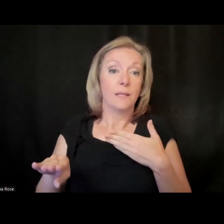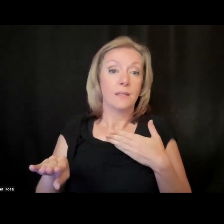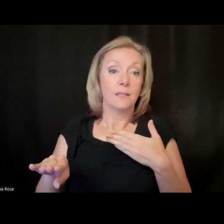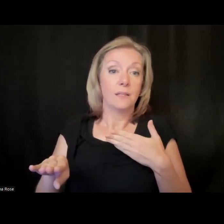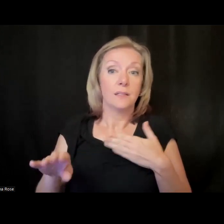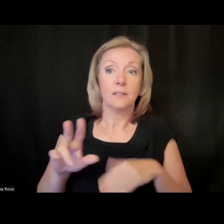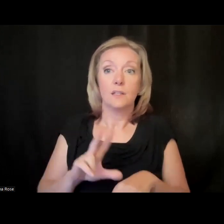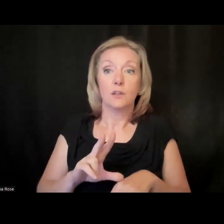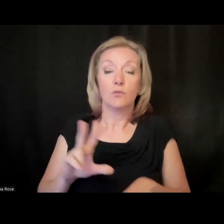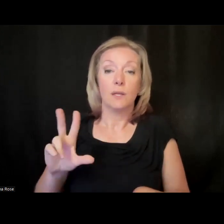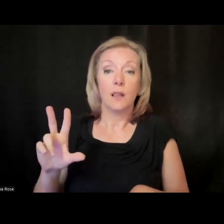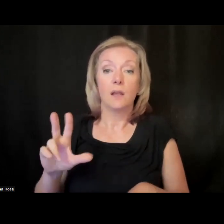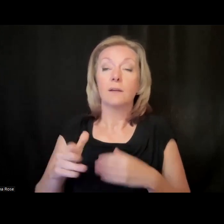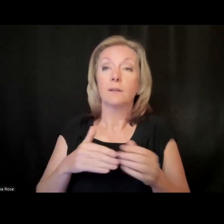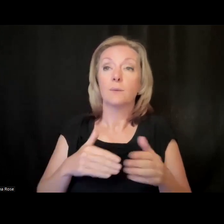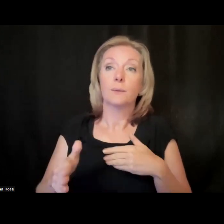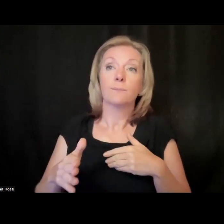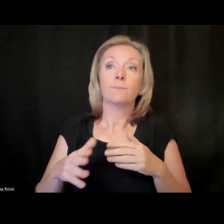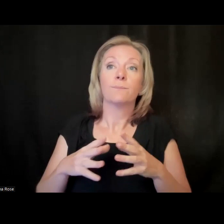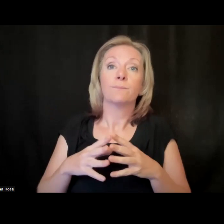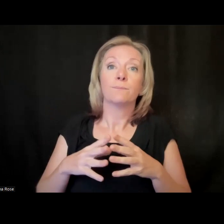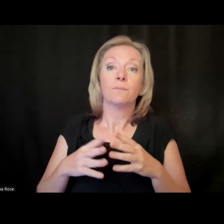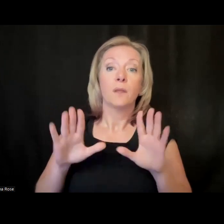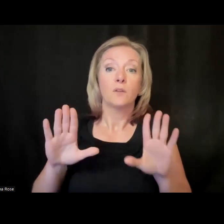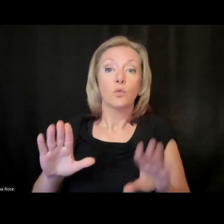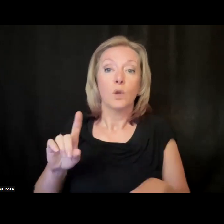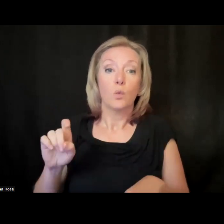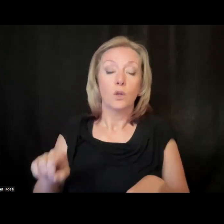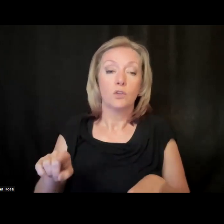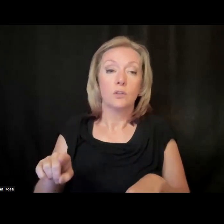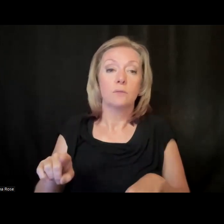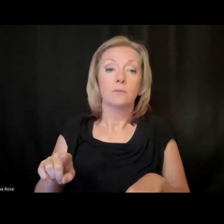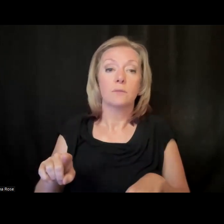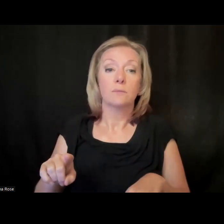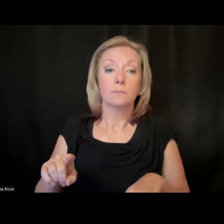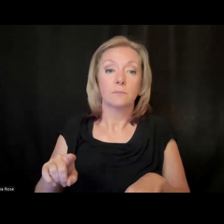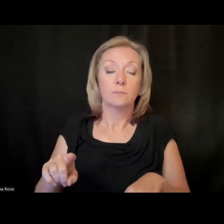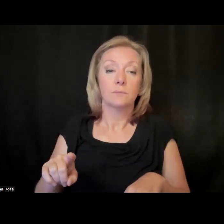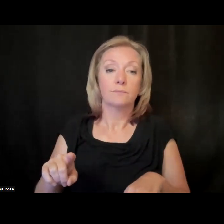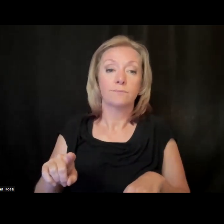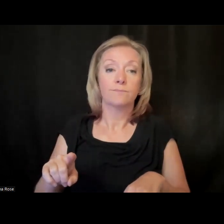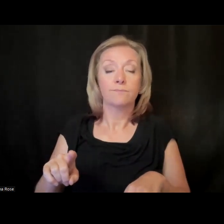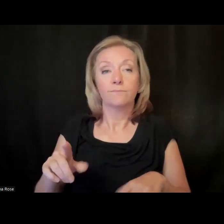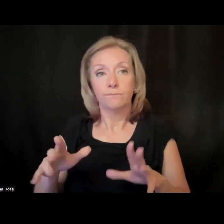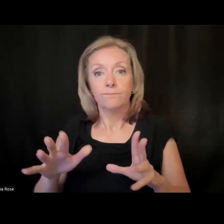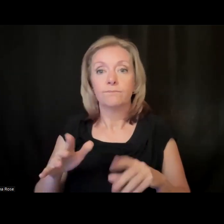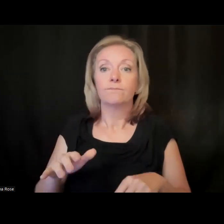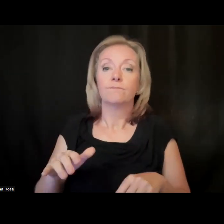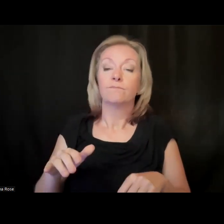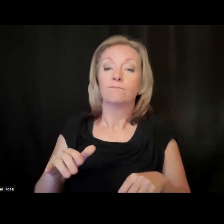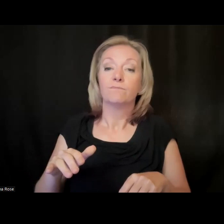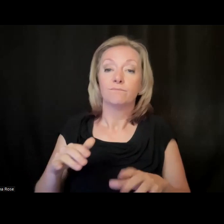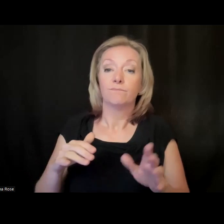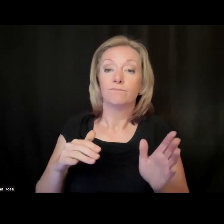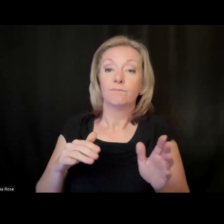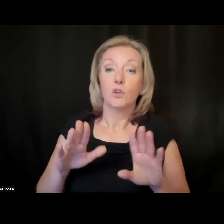3 o'clock. So here's what I will say to you. That's a great question. So just know there are good ways that pediatric